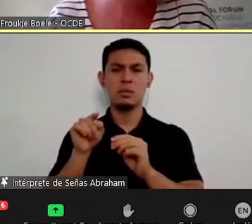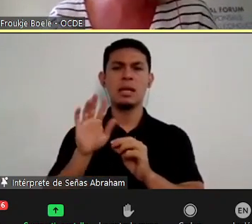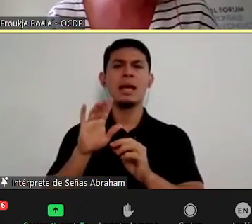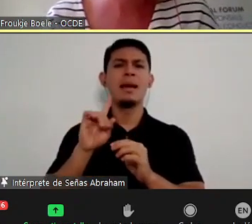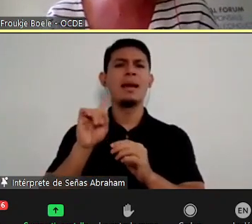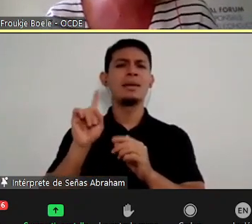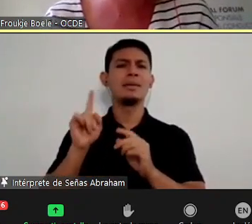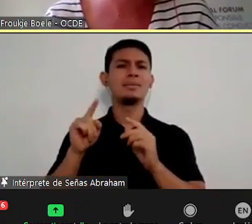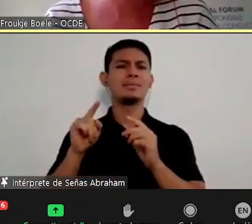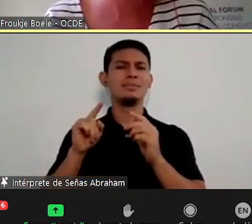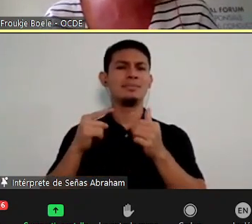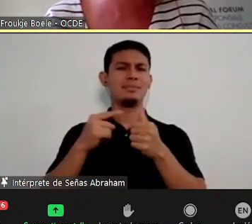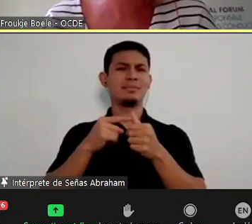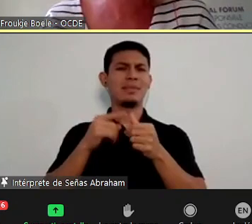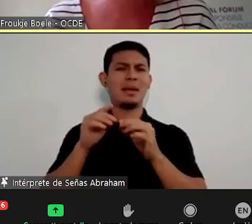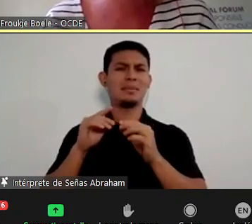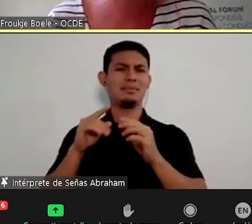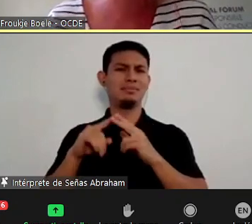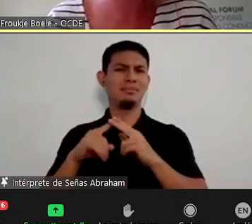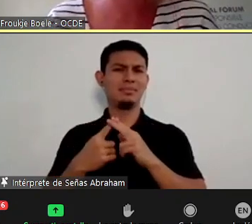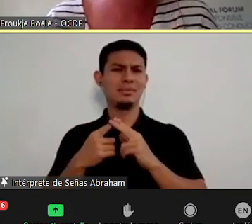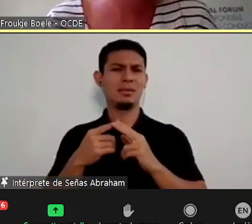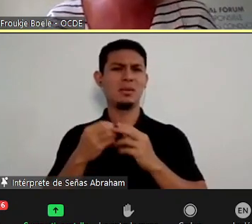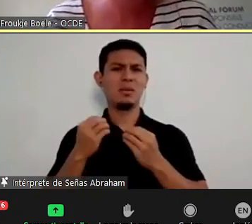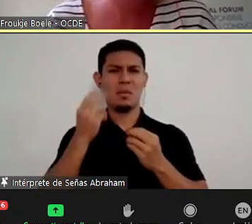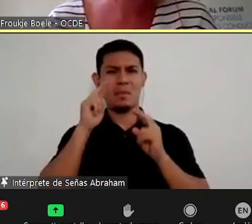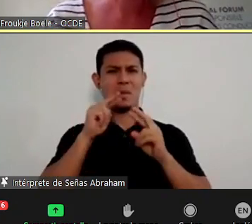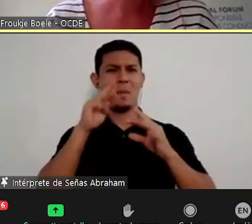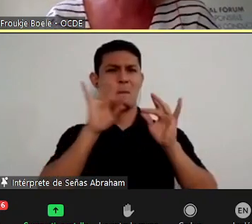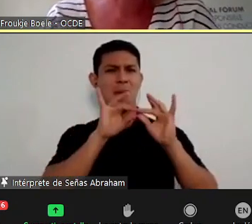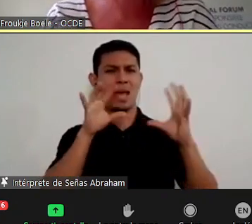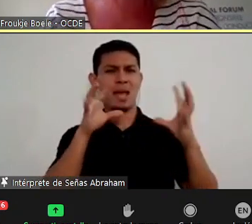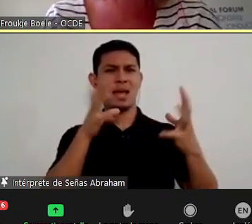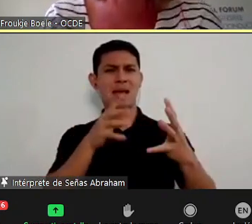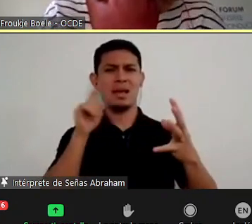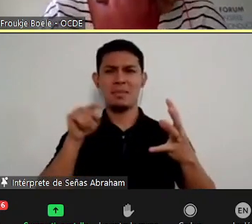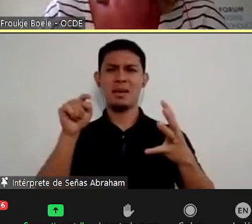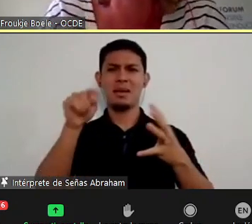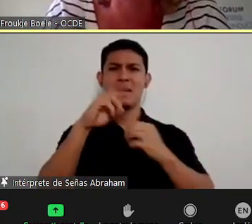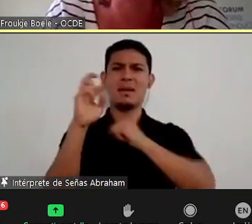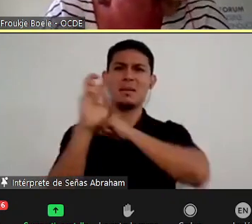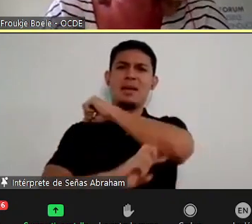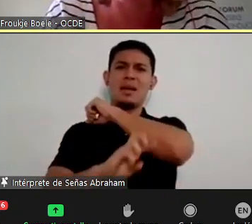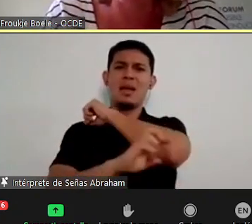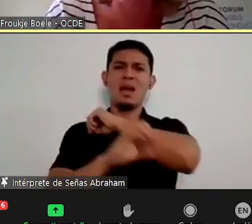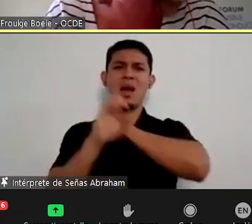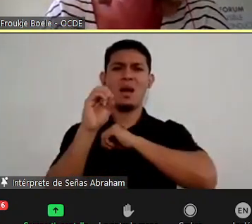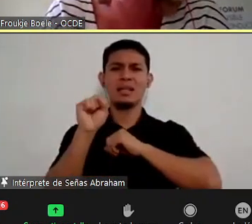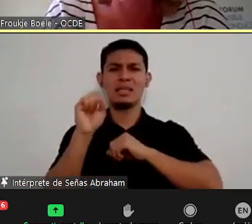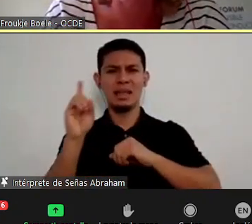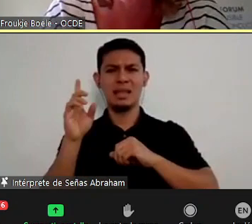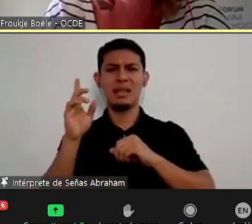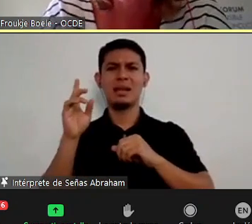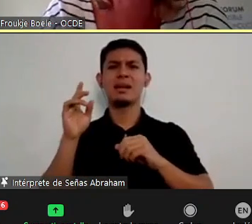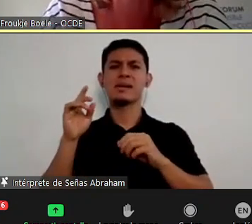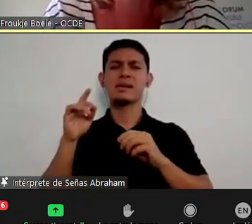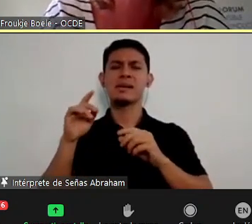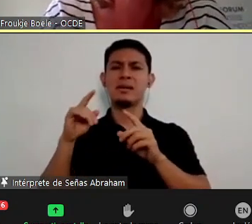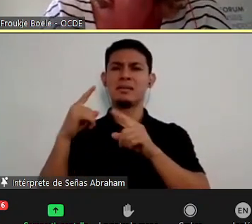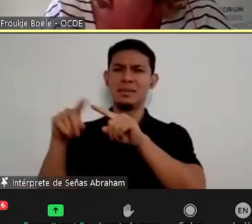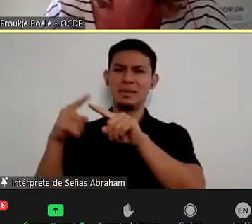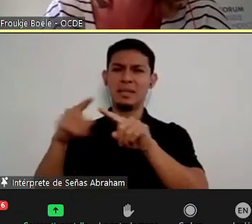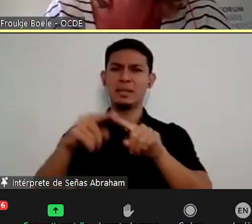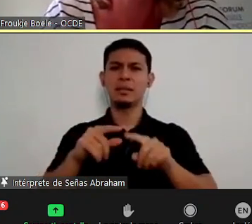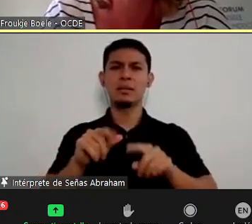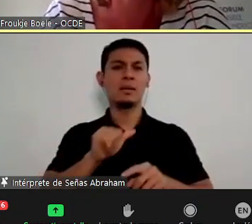one of the main challenges of the responsible business agenda and that we want on the